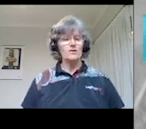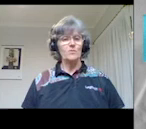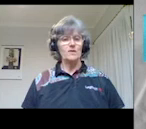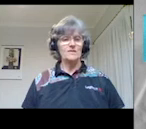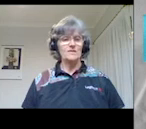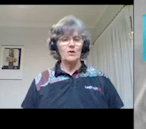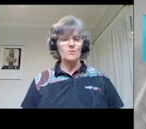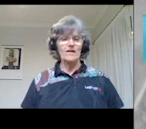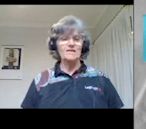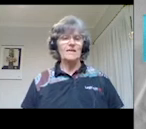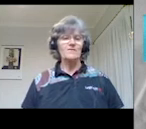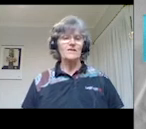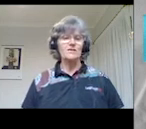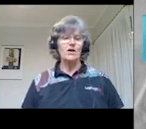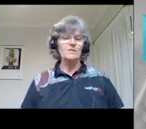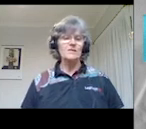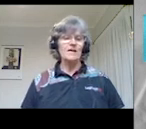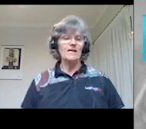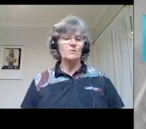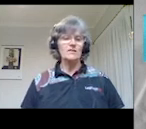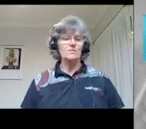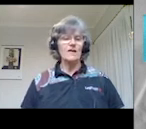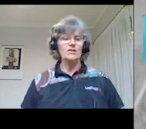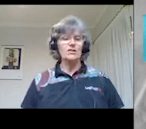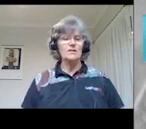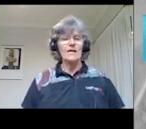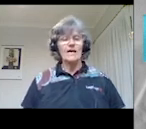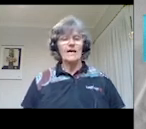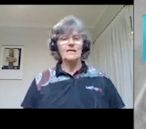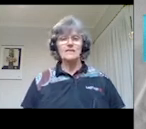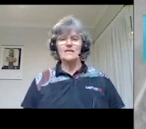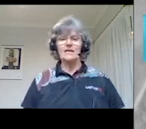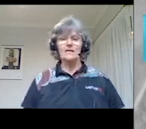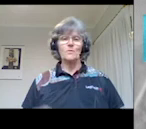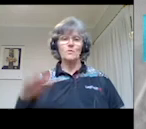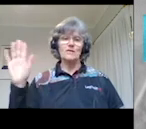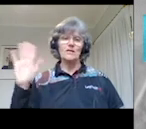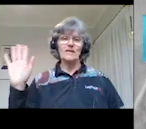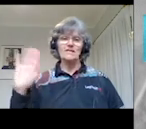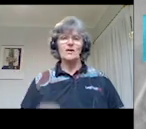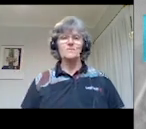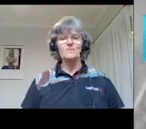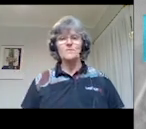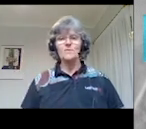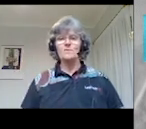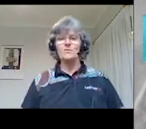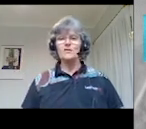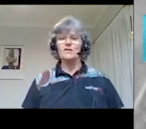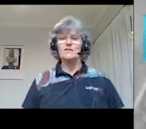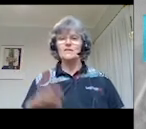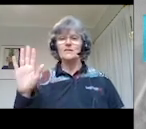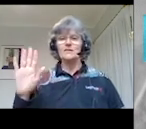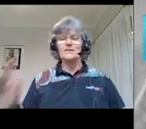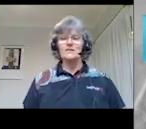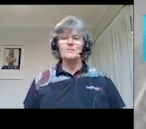for Interpreters. So thanks again for your time today and your participation, and we'll see you next time. So bye,